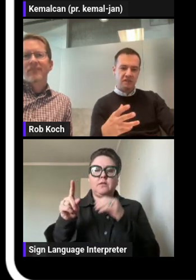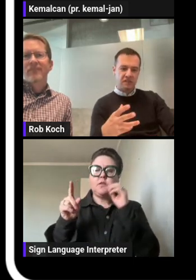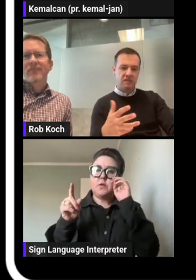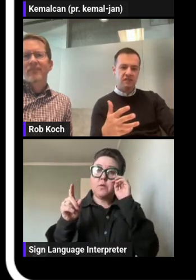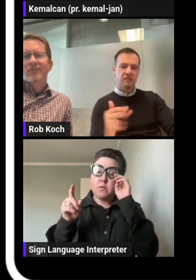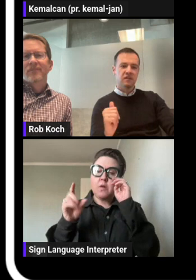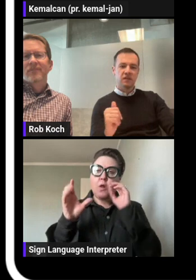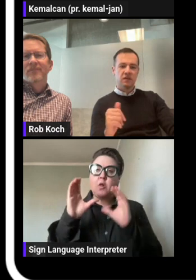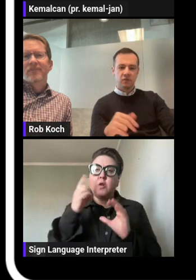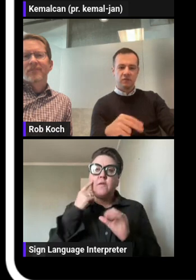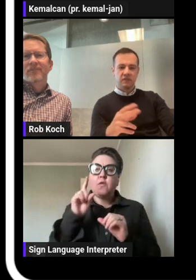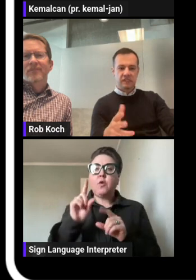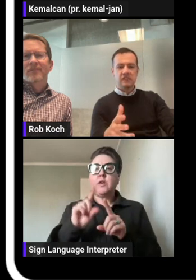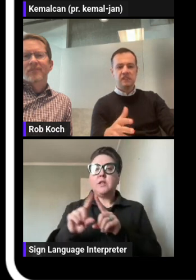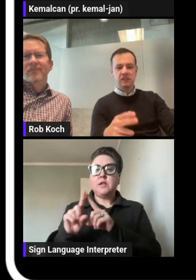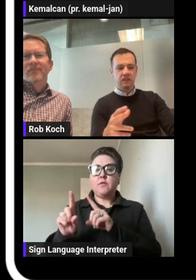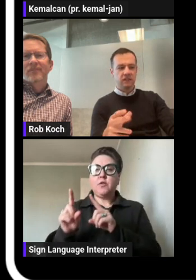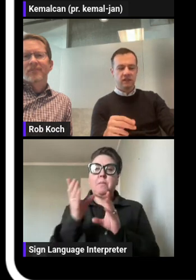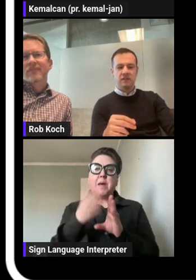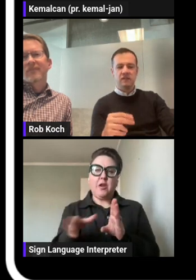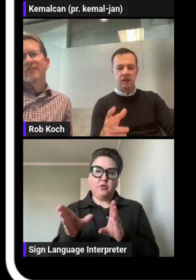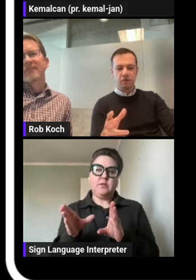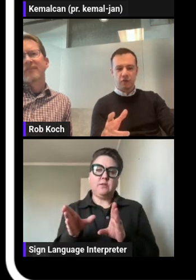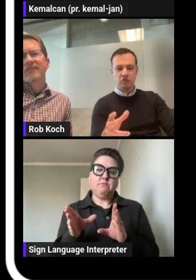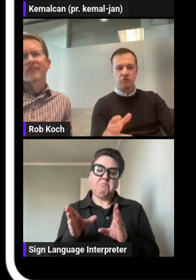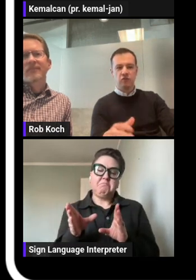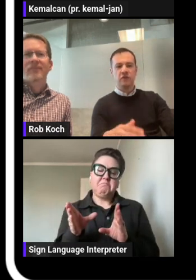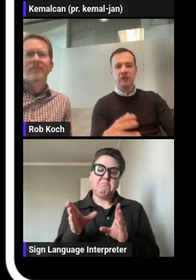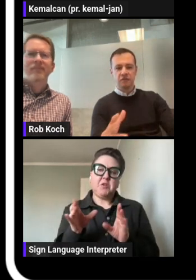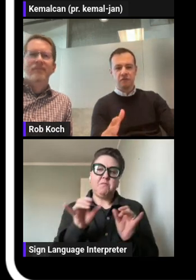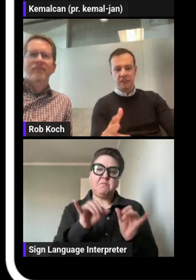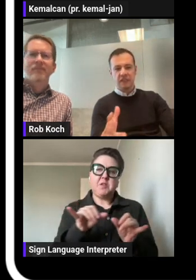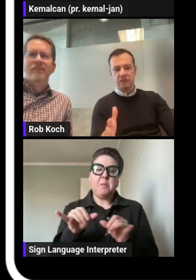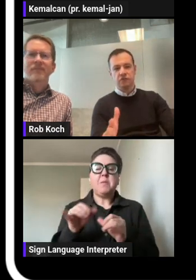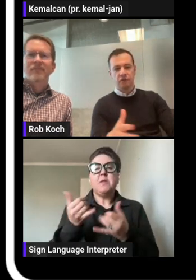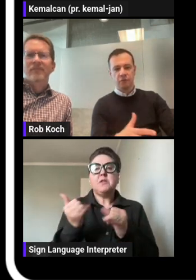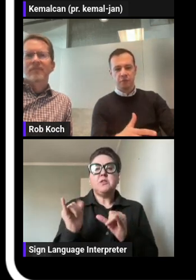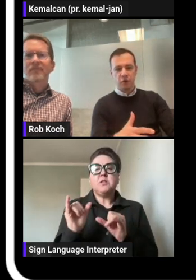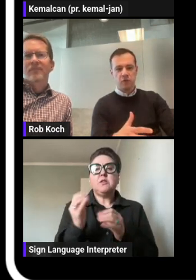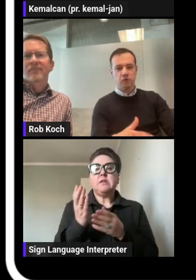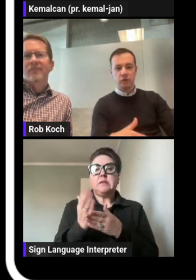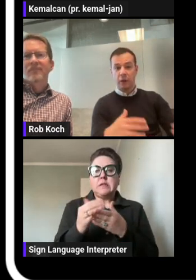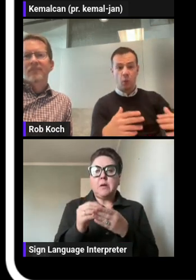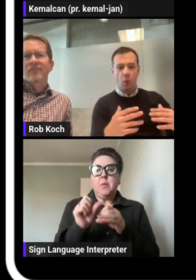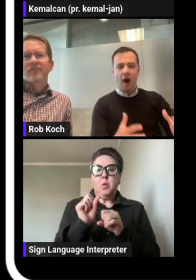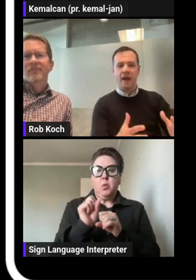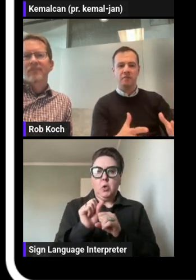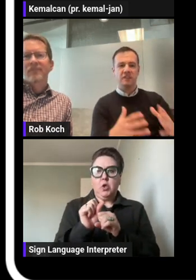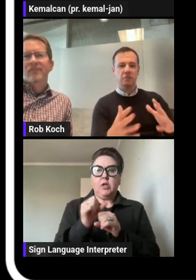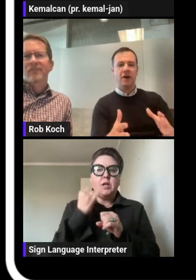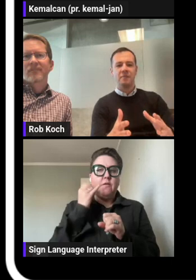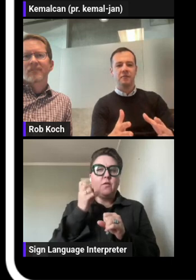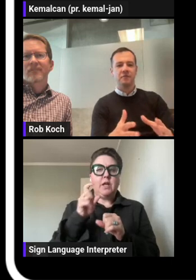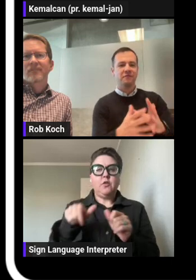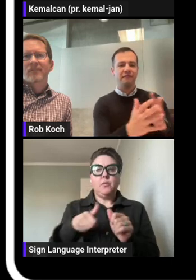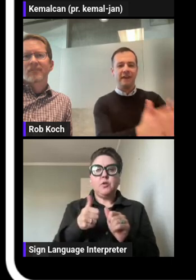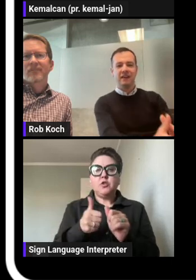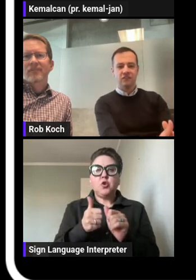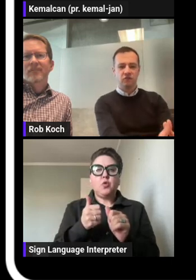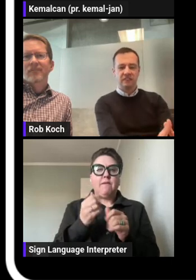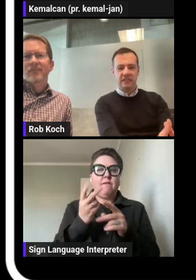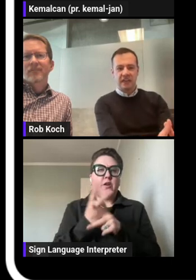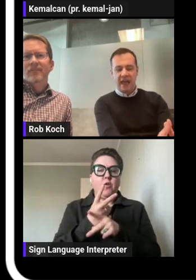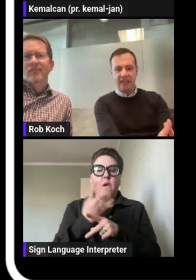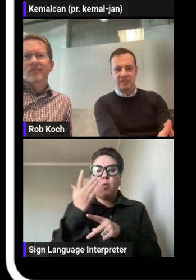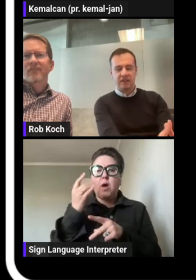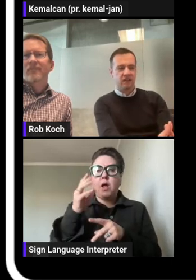different patterns. This is still some work to do if we need to pursue like why MediaPipe